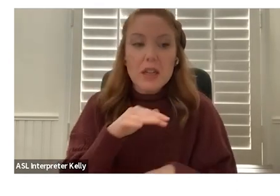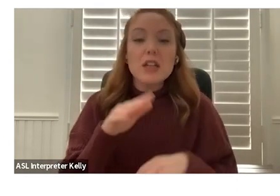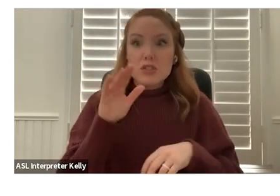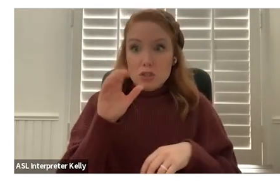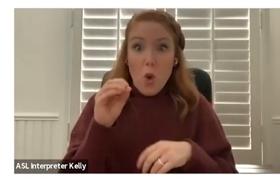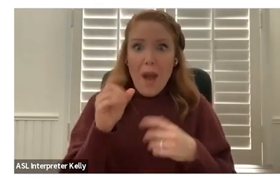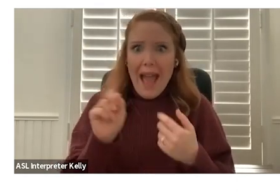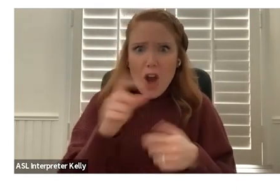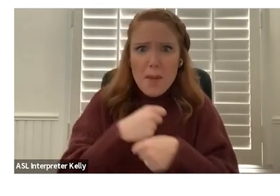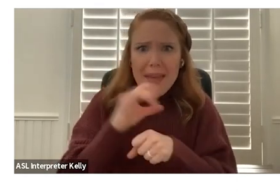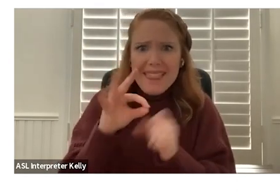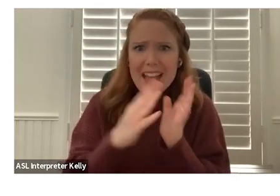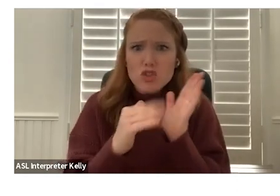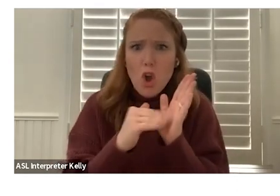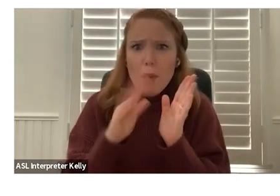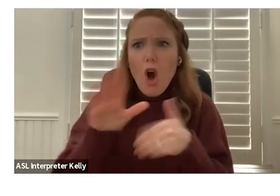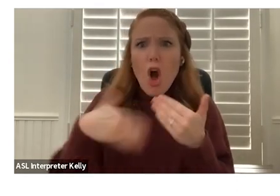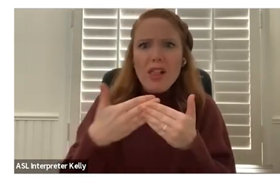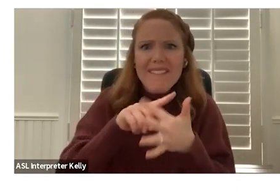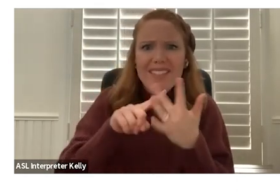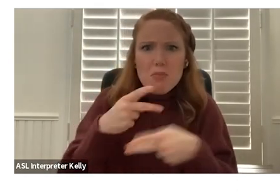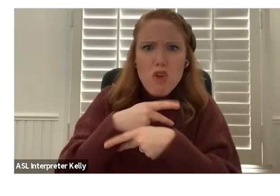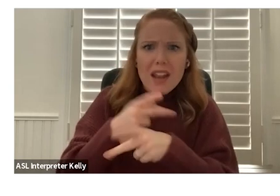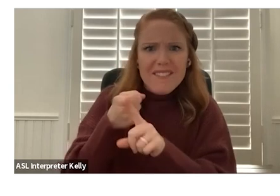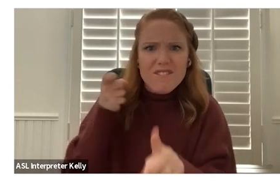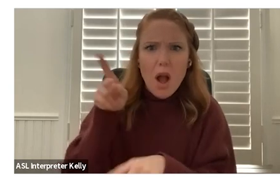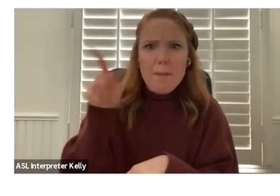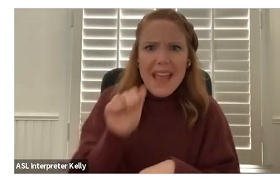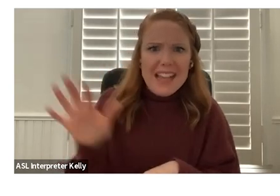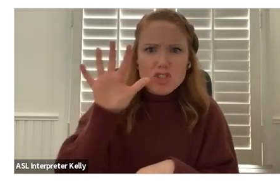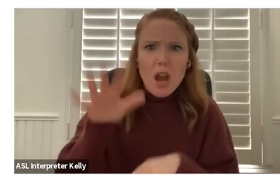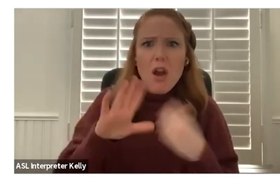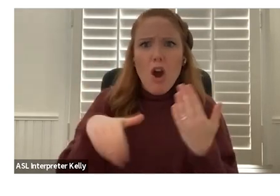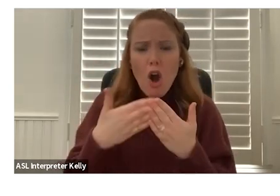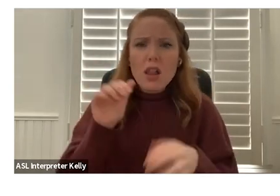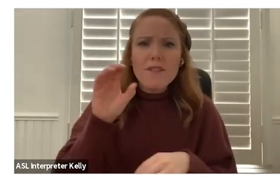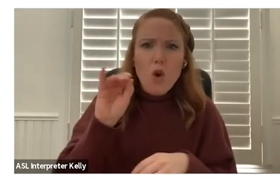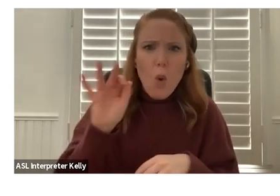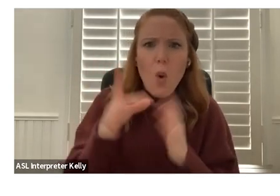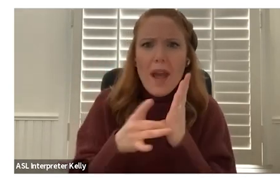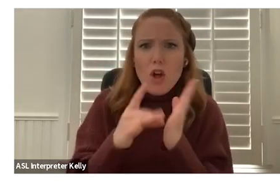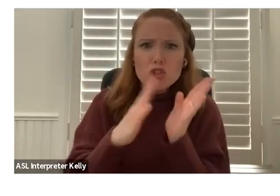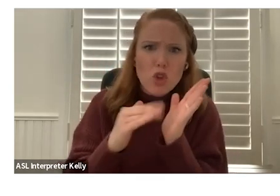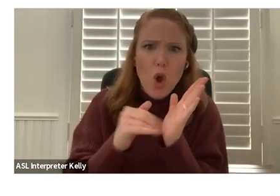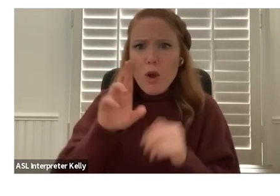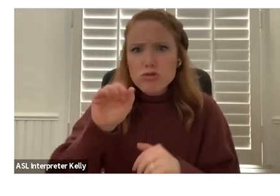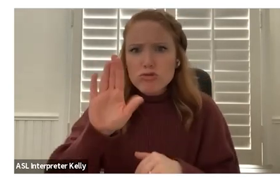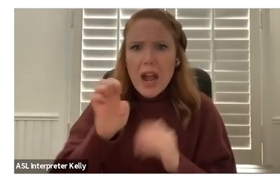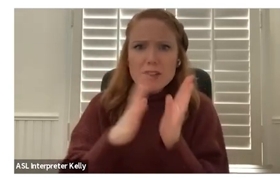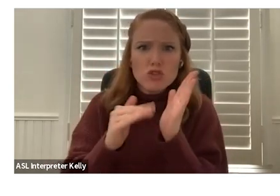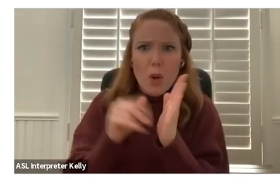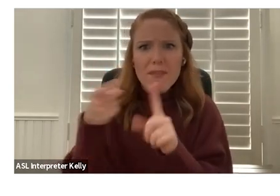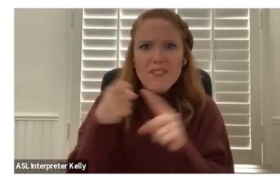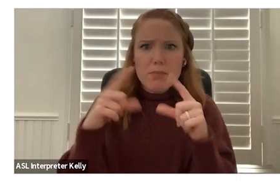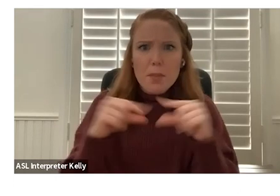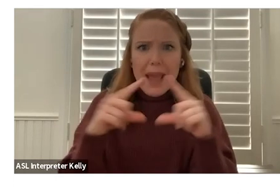wrapped in this really problematic language and this reductive and dismissive language. On the one hand, only Europeans have access